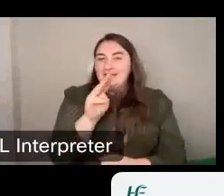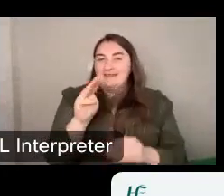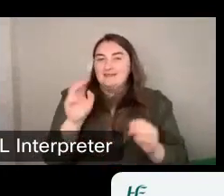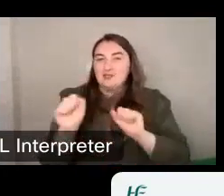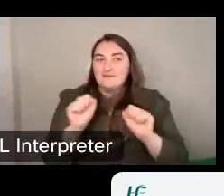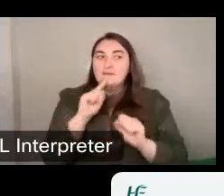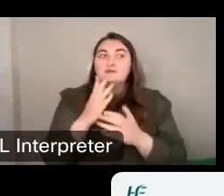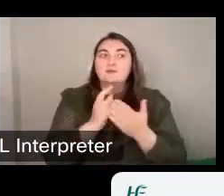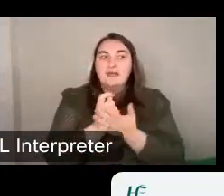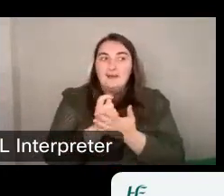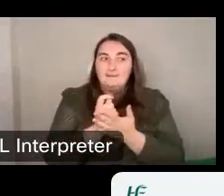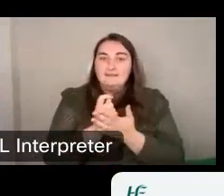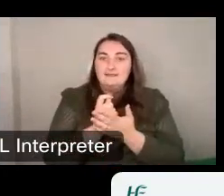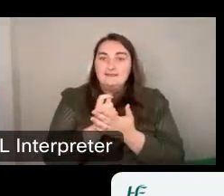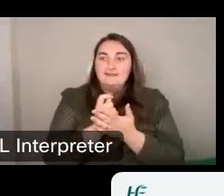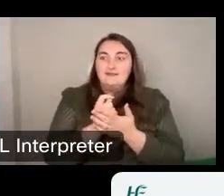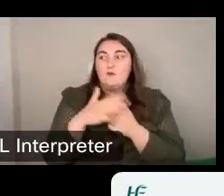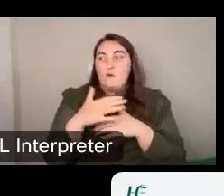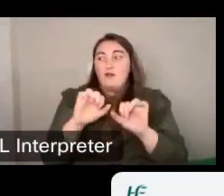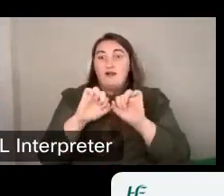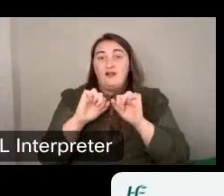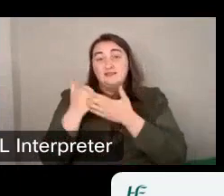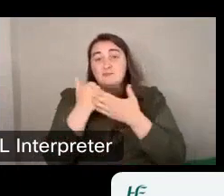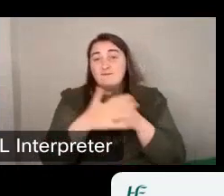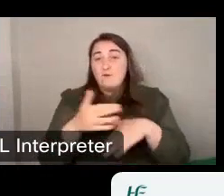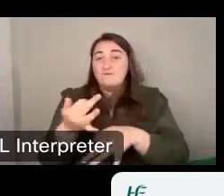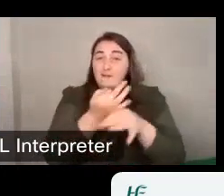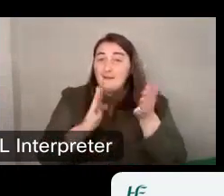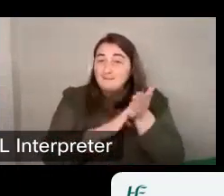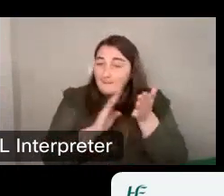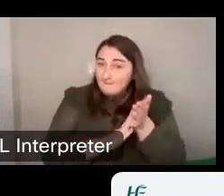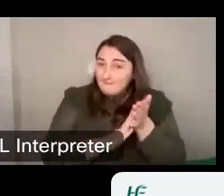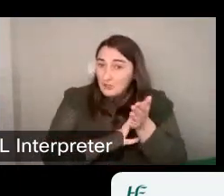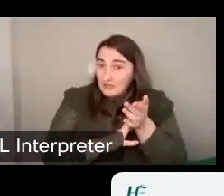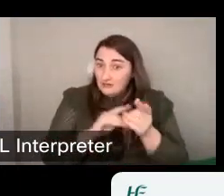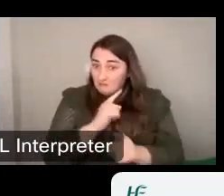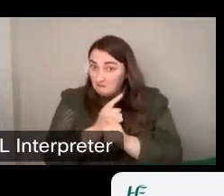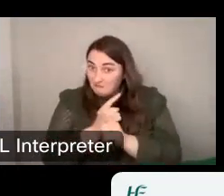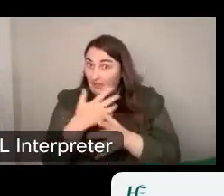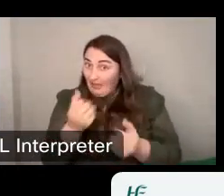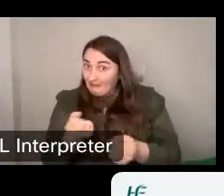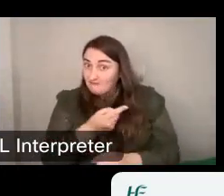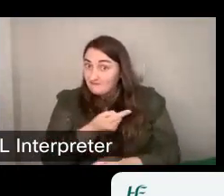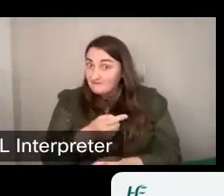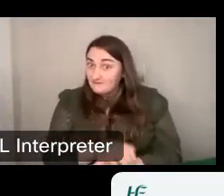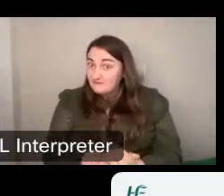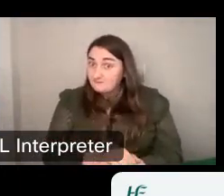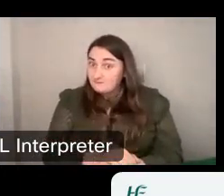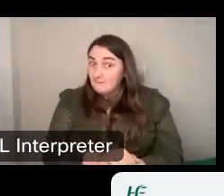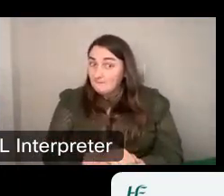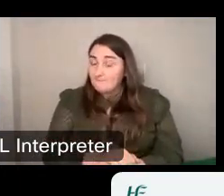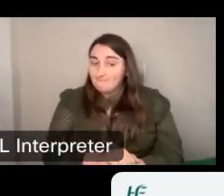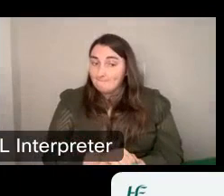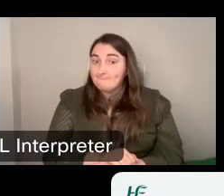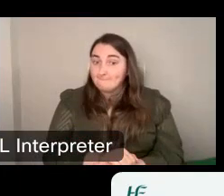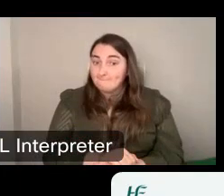people are asking about support for families of employees and how that exists. So the